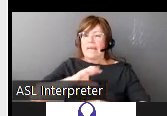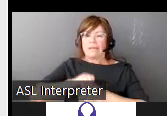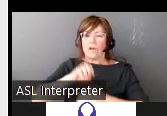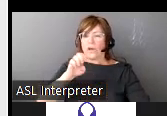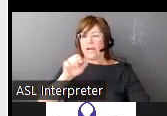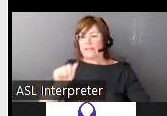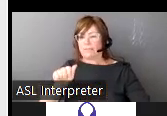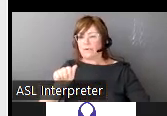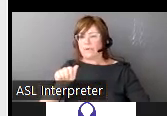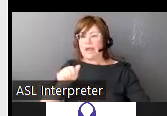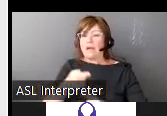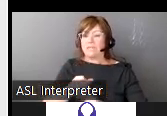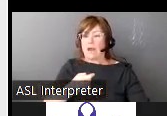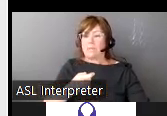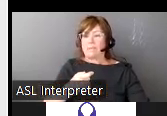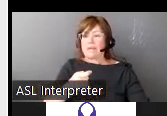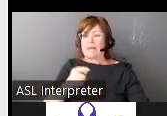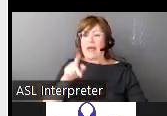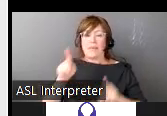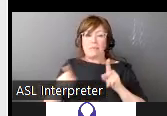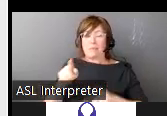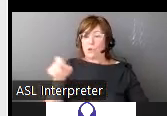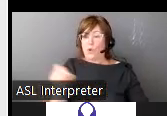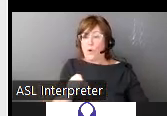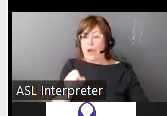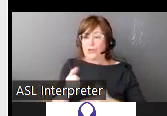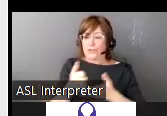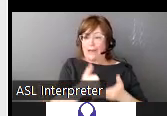to protect their legal or financial matters.